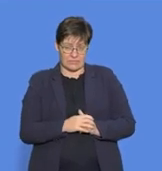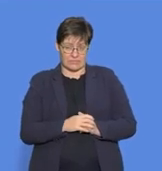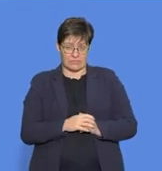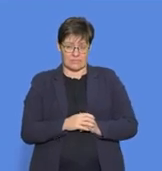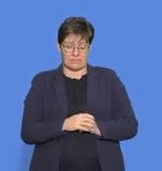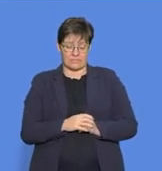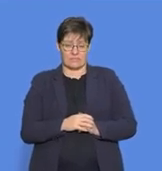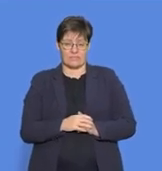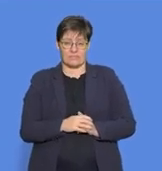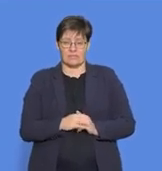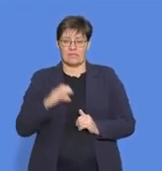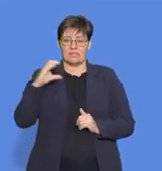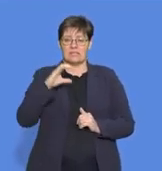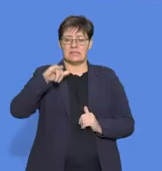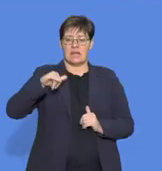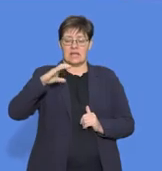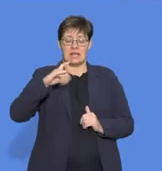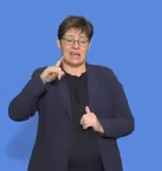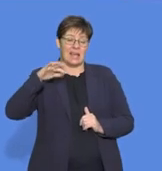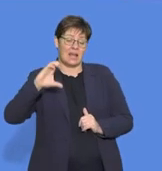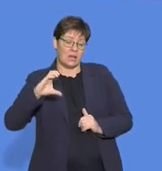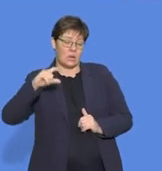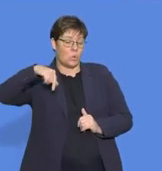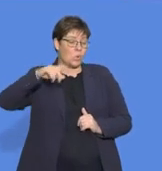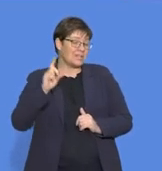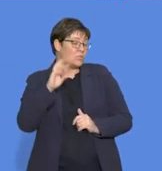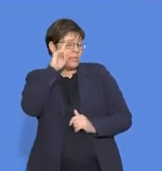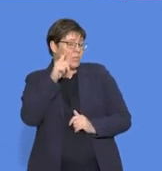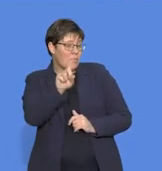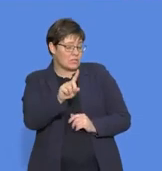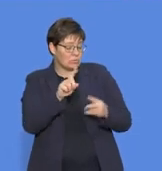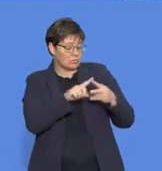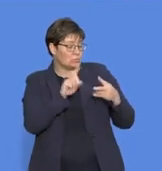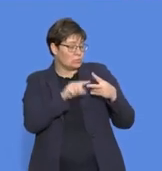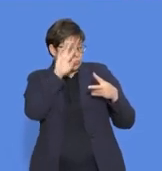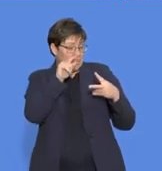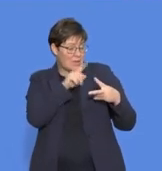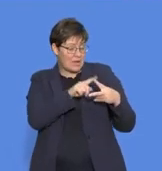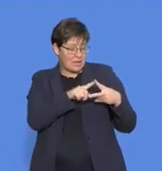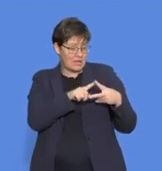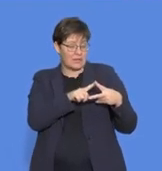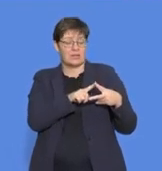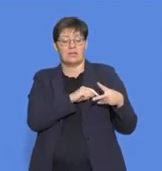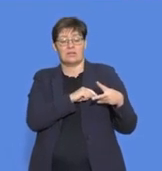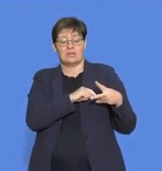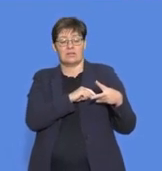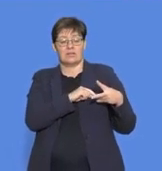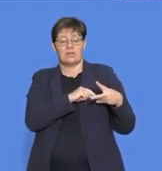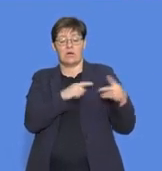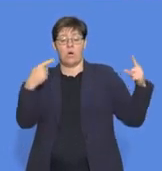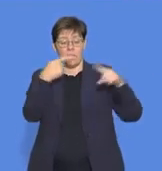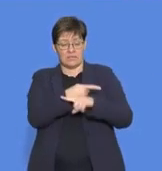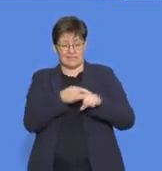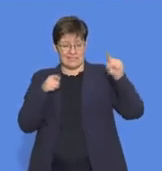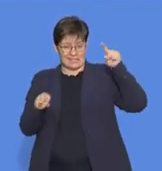So what can you remember about cyclic quads from geometry? 2 important things we've got to remember. The first one is that opposite